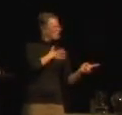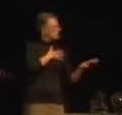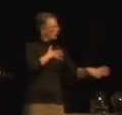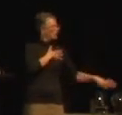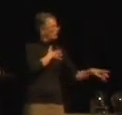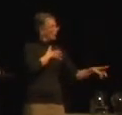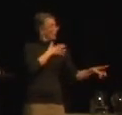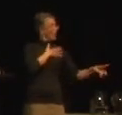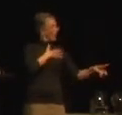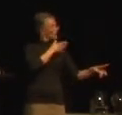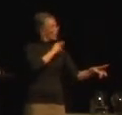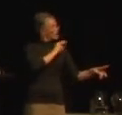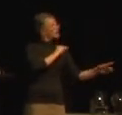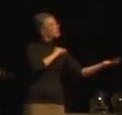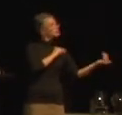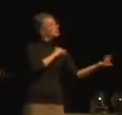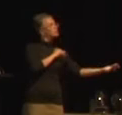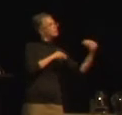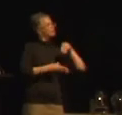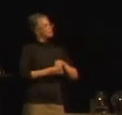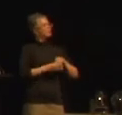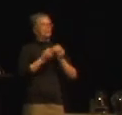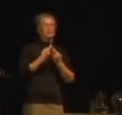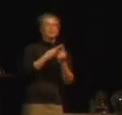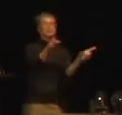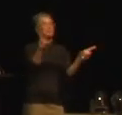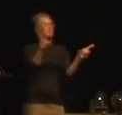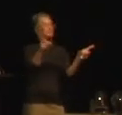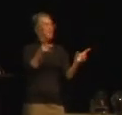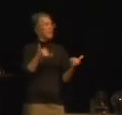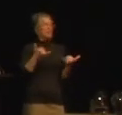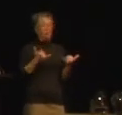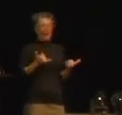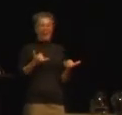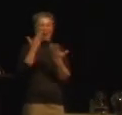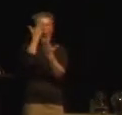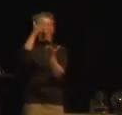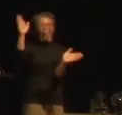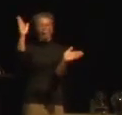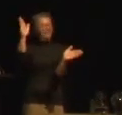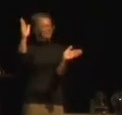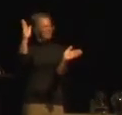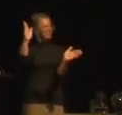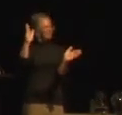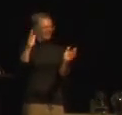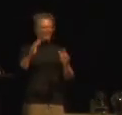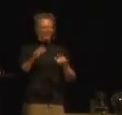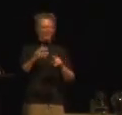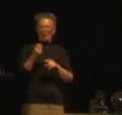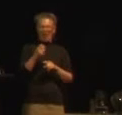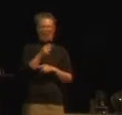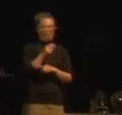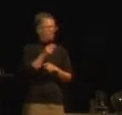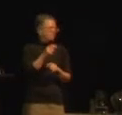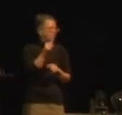those barriers, allowing more voices and more diverse voices to be heard. With like a little asterisk about the growth of